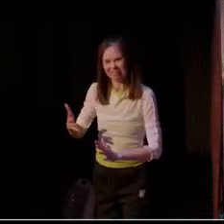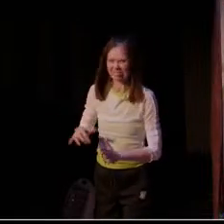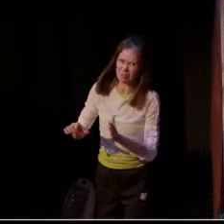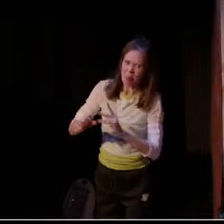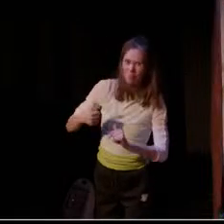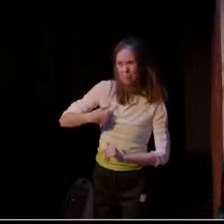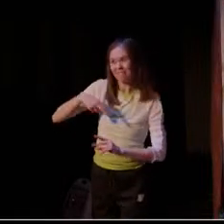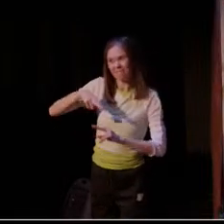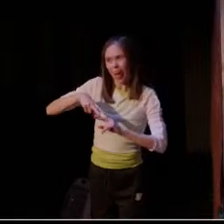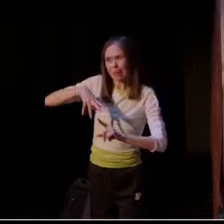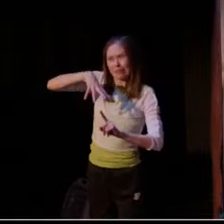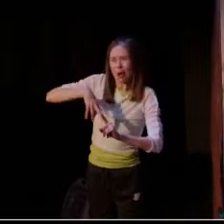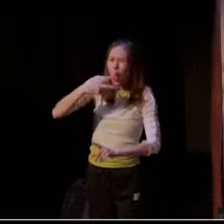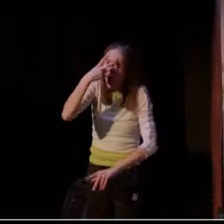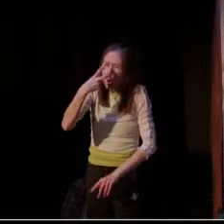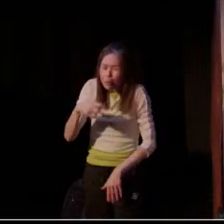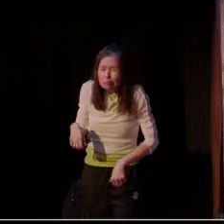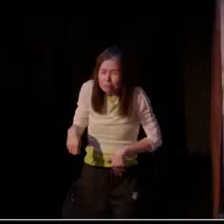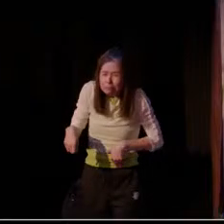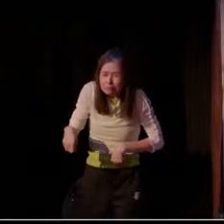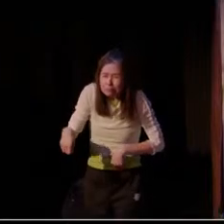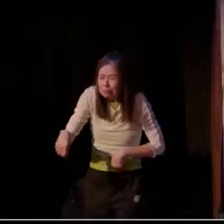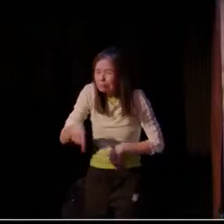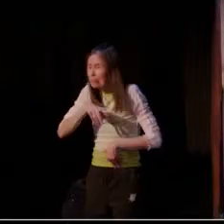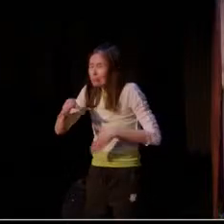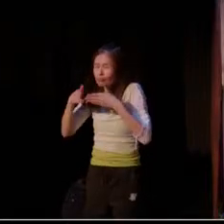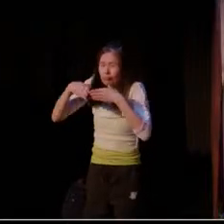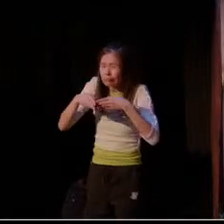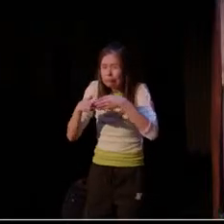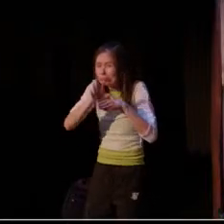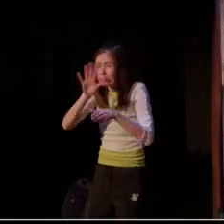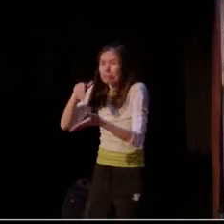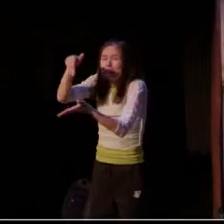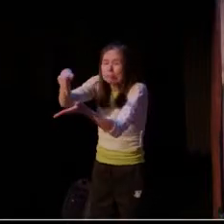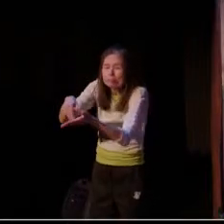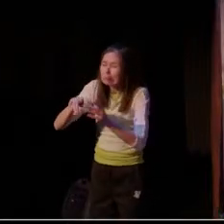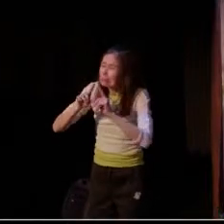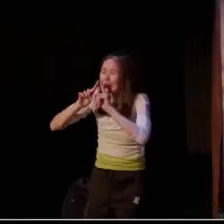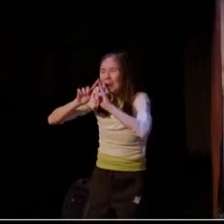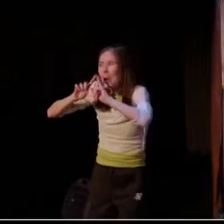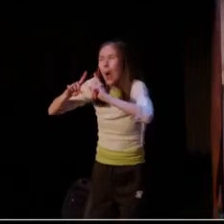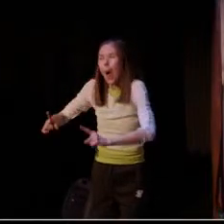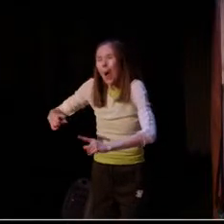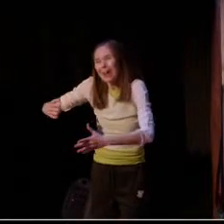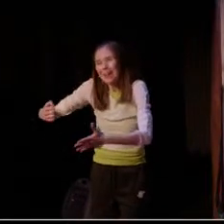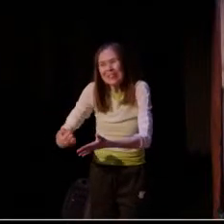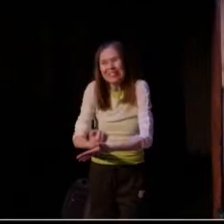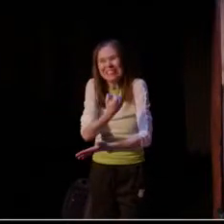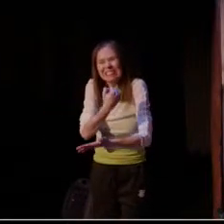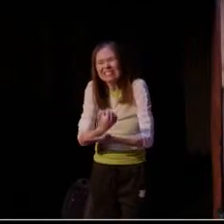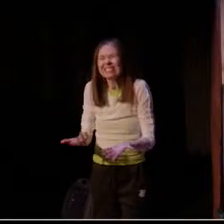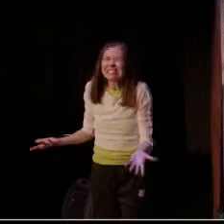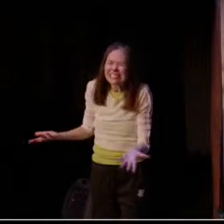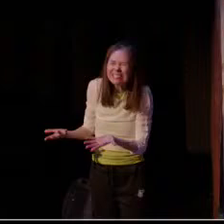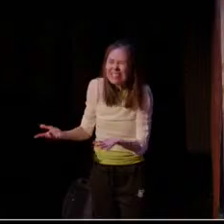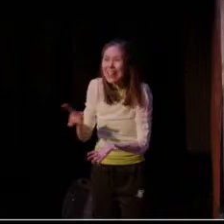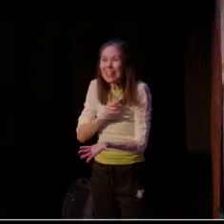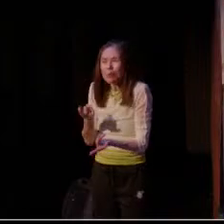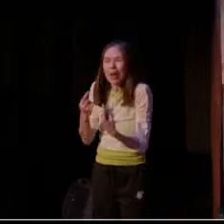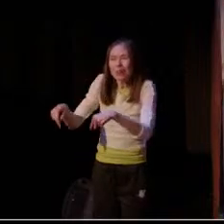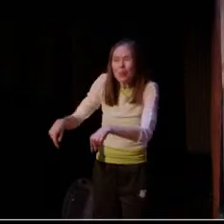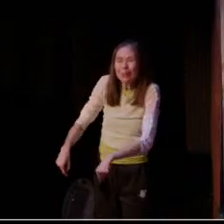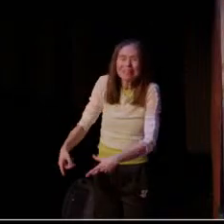his age has somewhat blotted out his sound agility, he would have himself traverse the lands and waters tween your home to look once